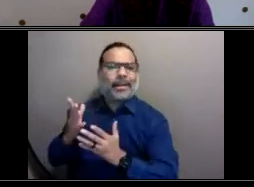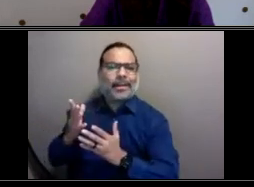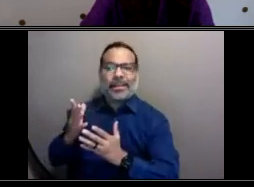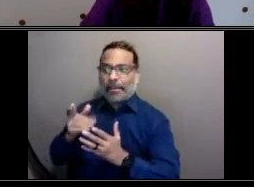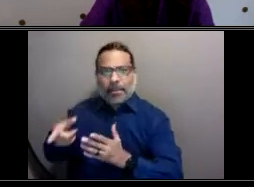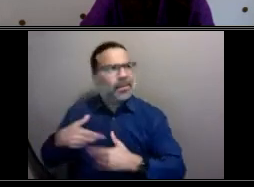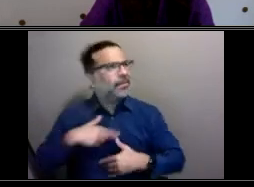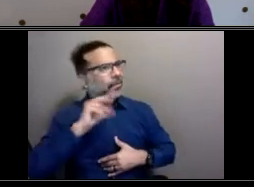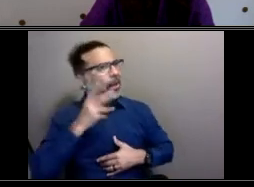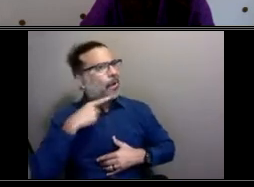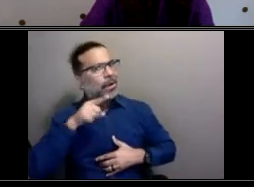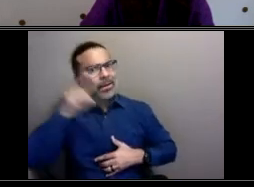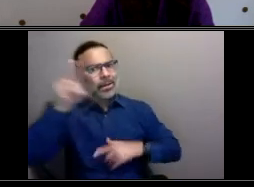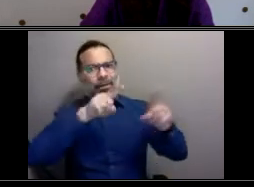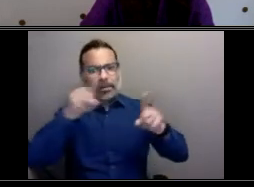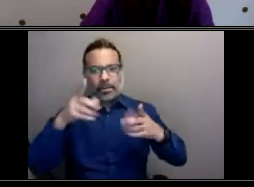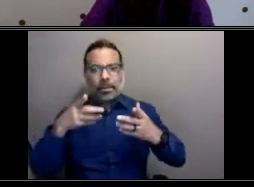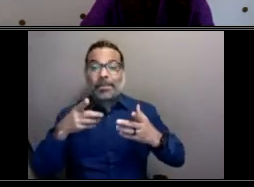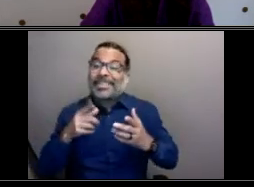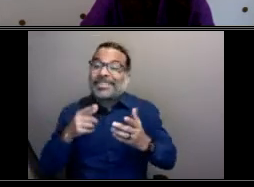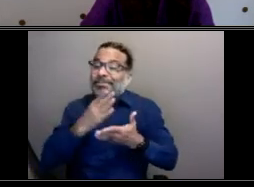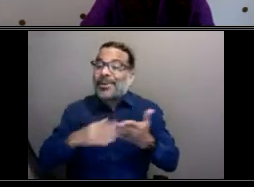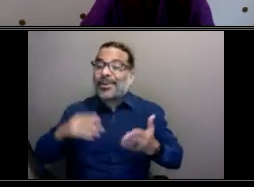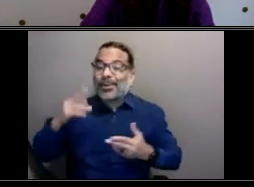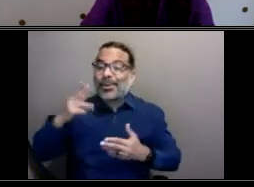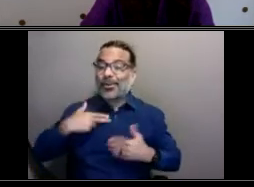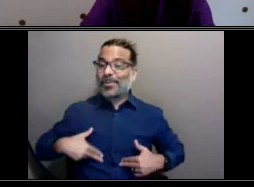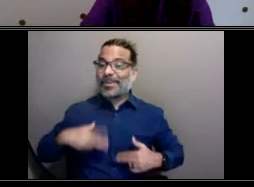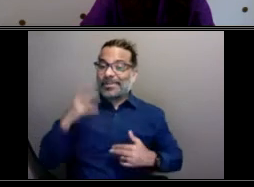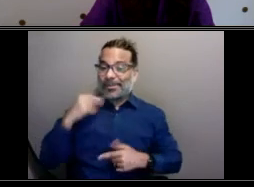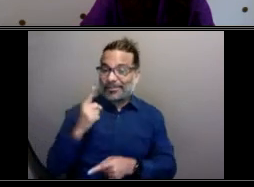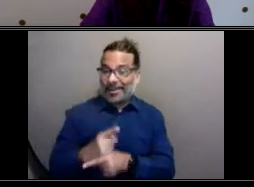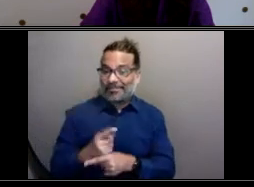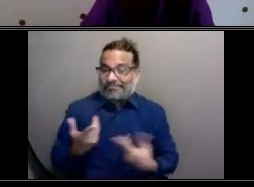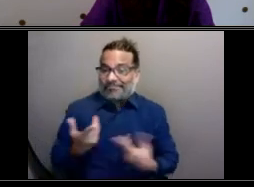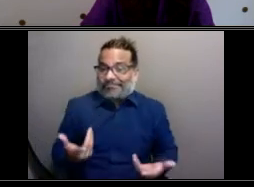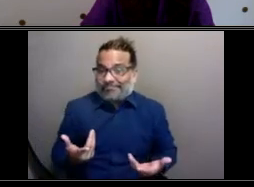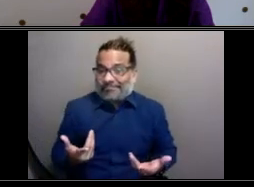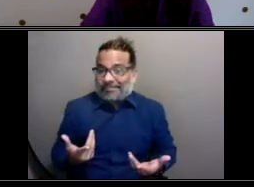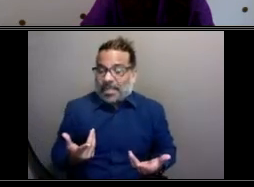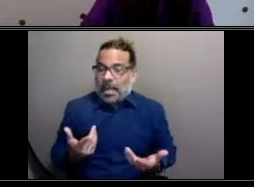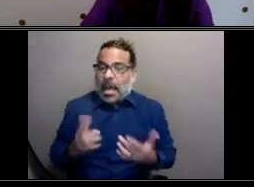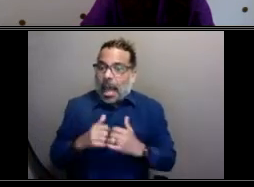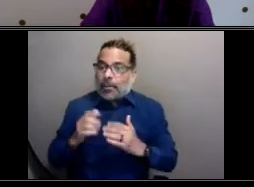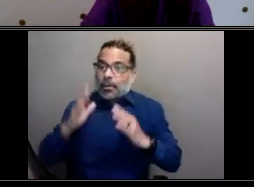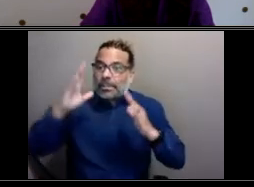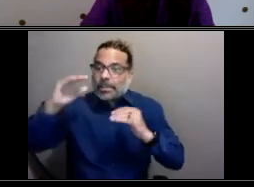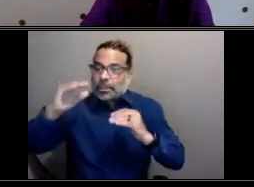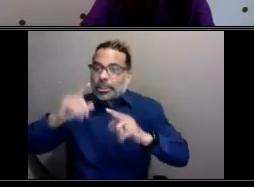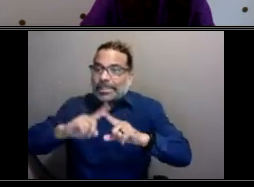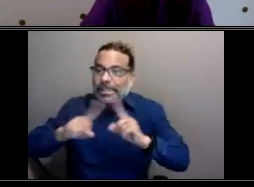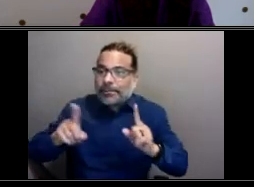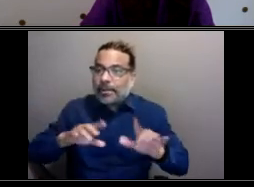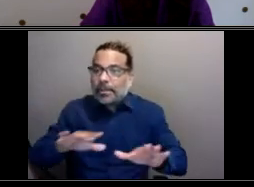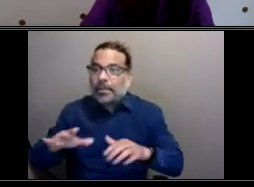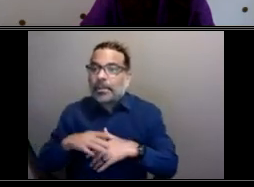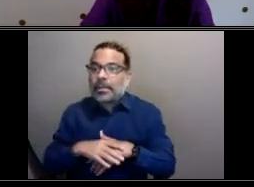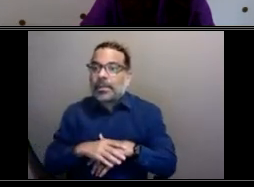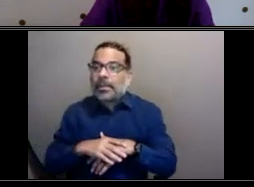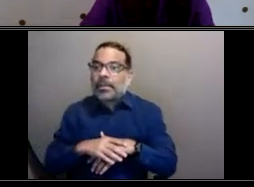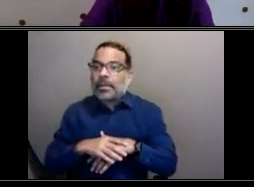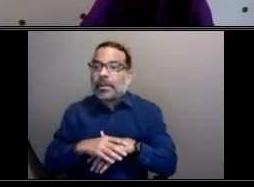It's all part of the human experience, though, right? And how is those expectations any different? They're all the